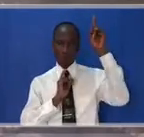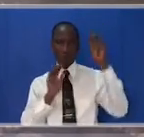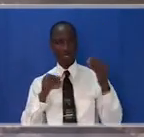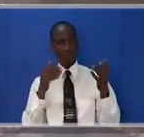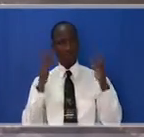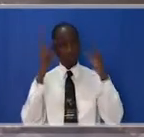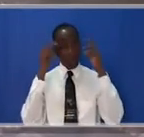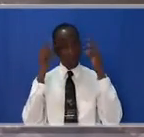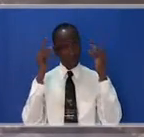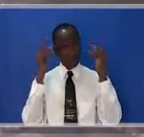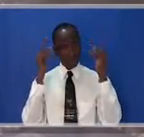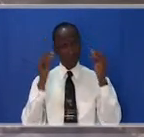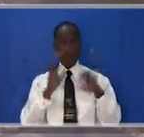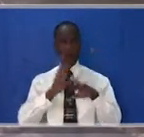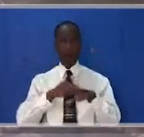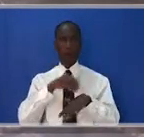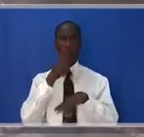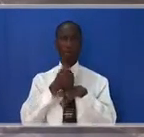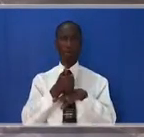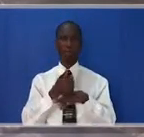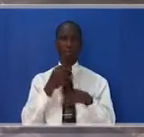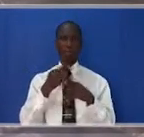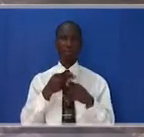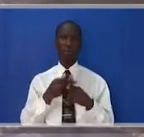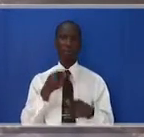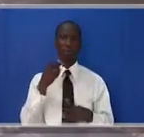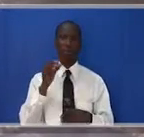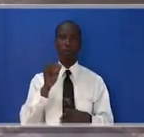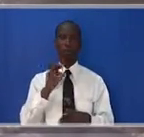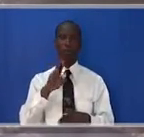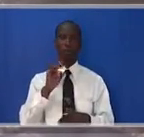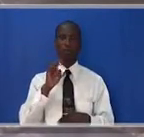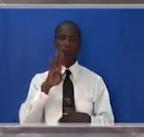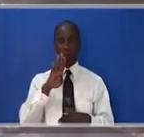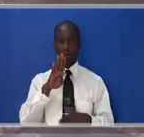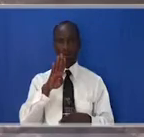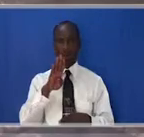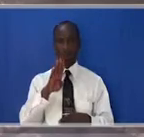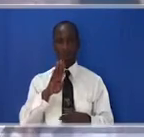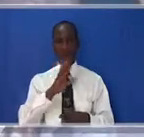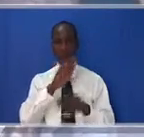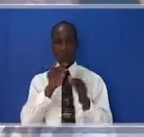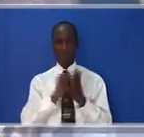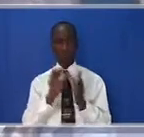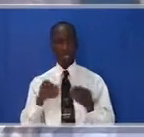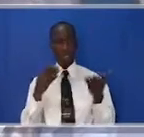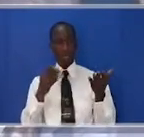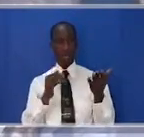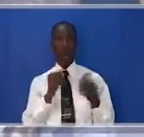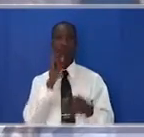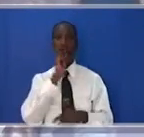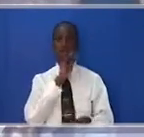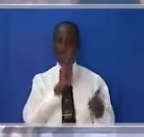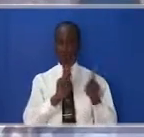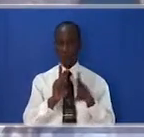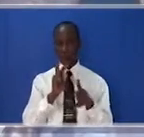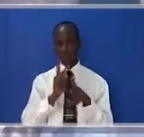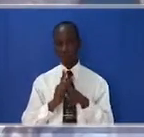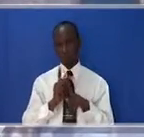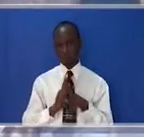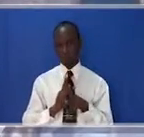Horeb, for all Israel, with the statutes and the judgments. This is